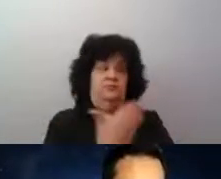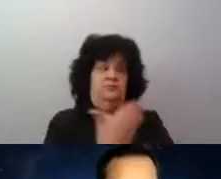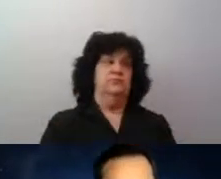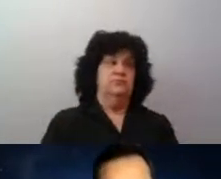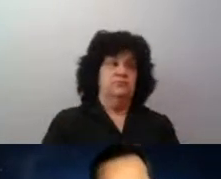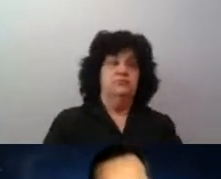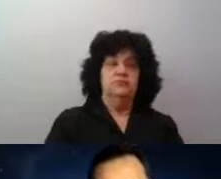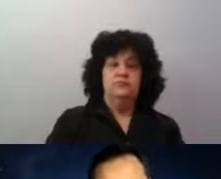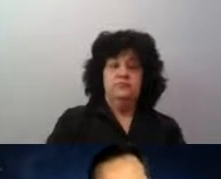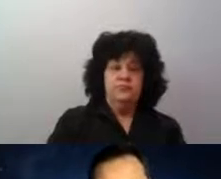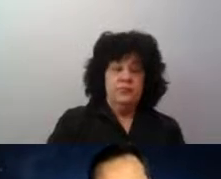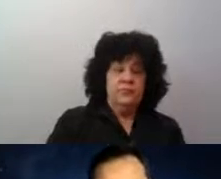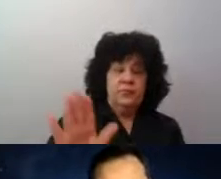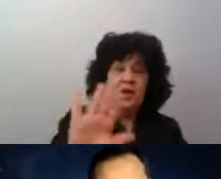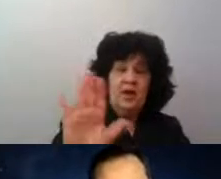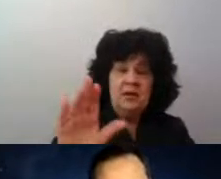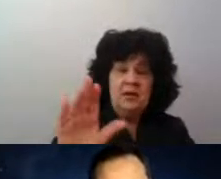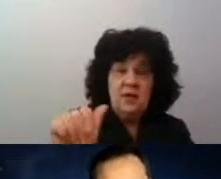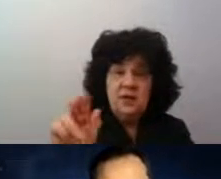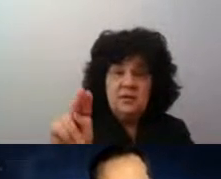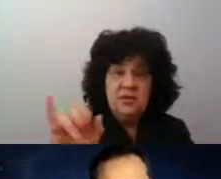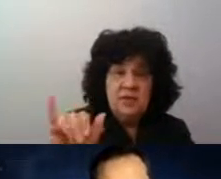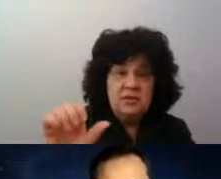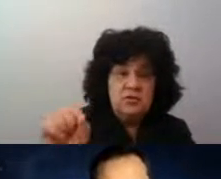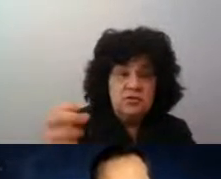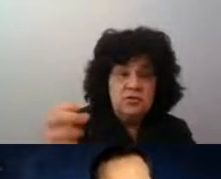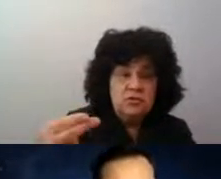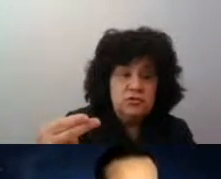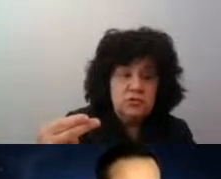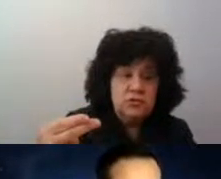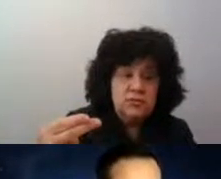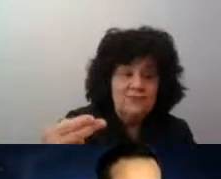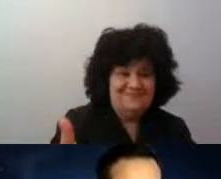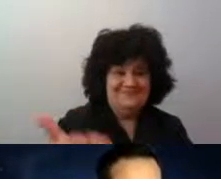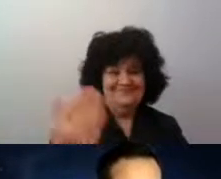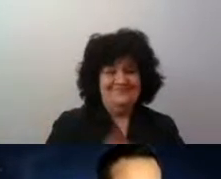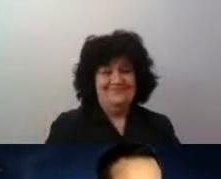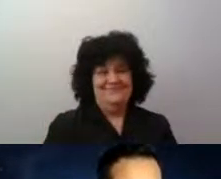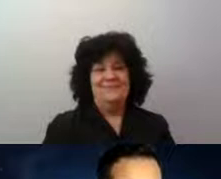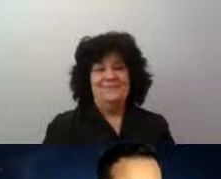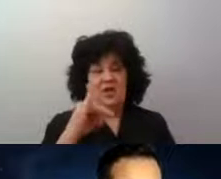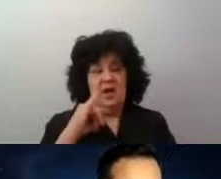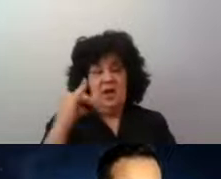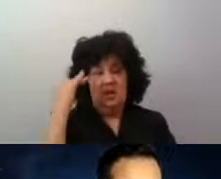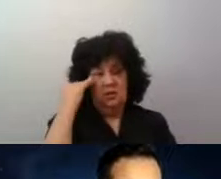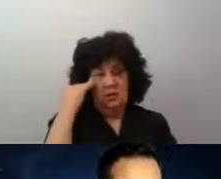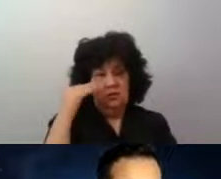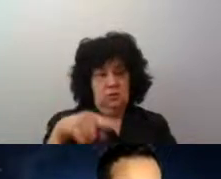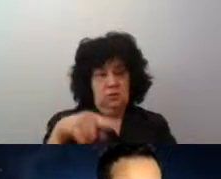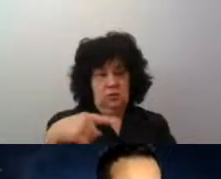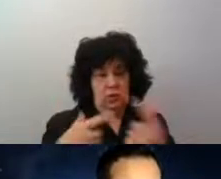And Anish, you had your hand up as well. Yes, thanks. I know there's, you went through the slide